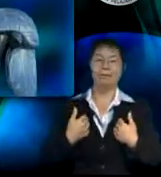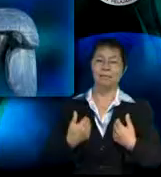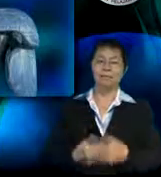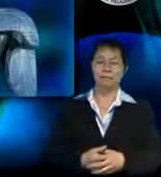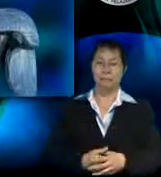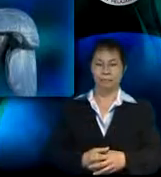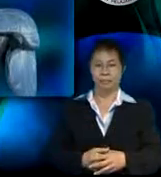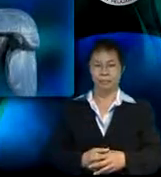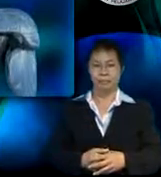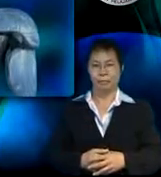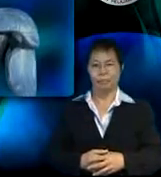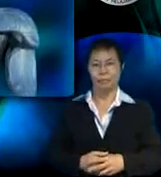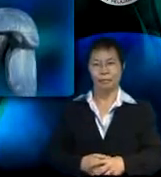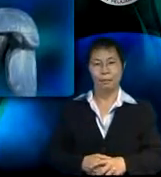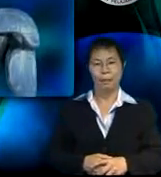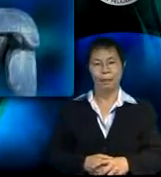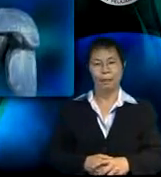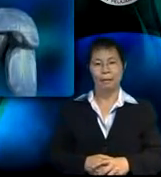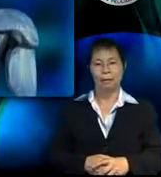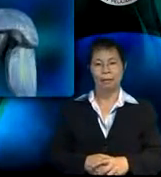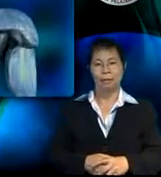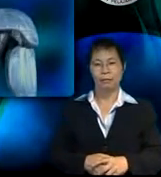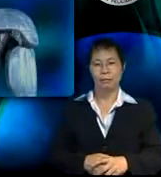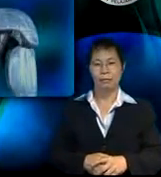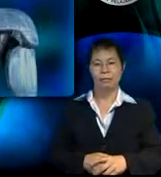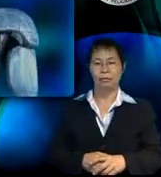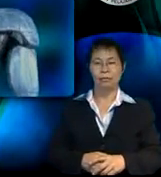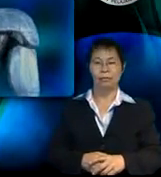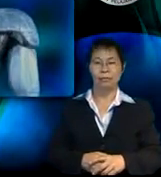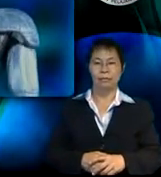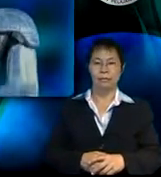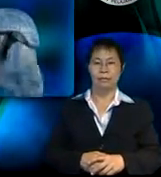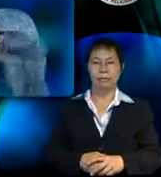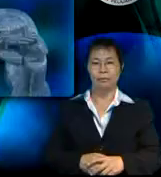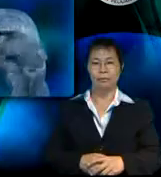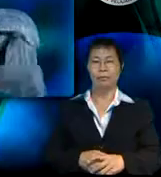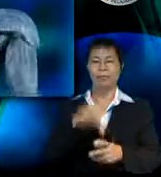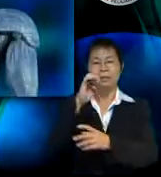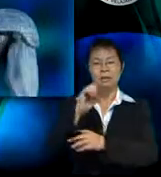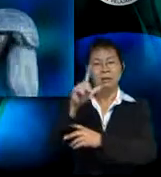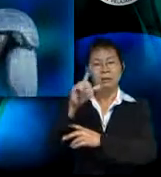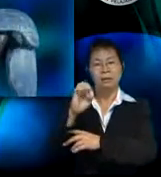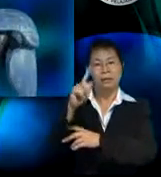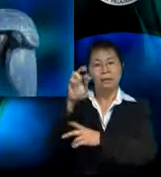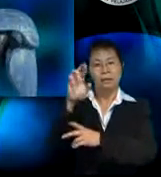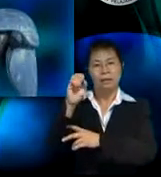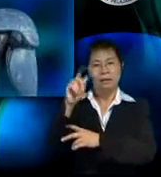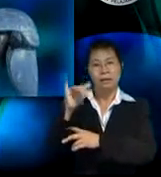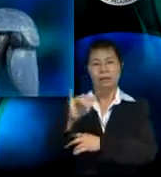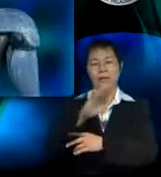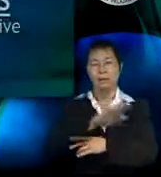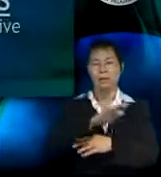ions are free to move about. The ions move about even when the electrolyte is in the molten